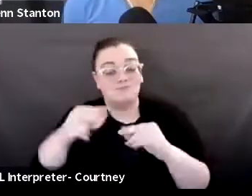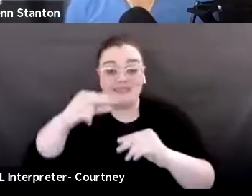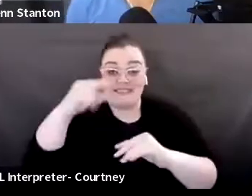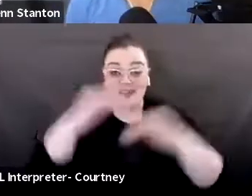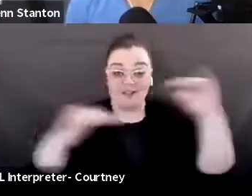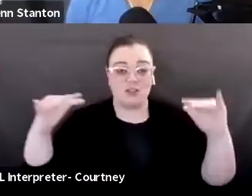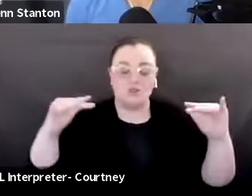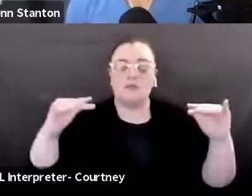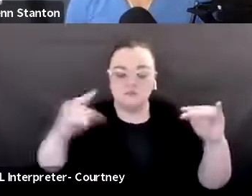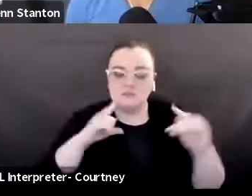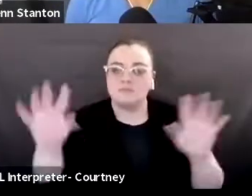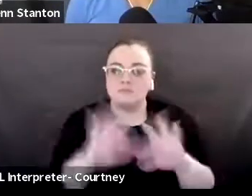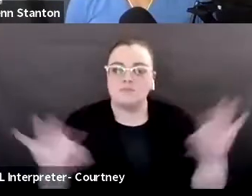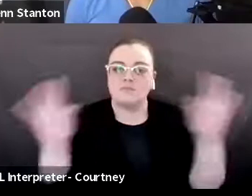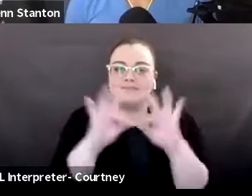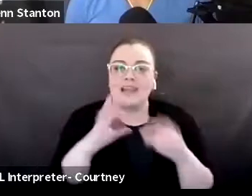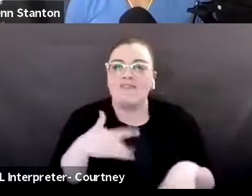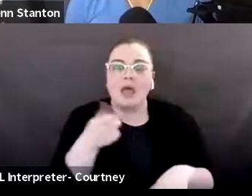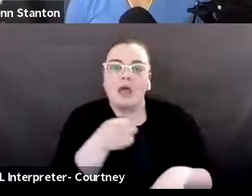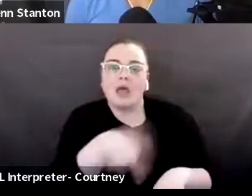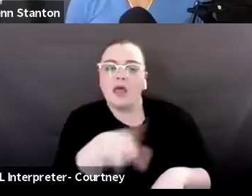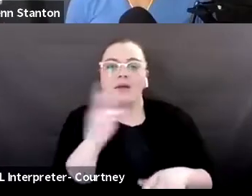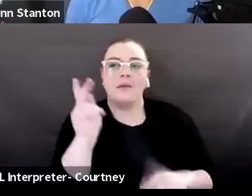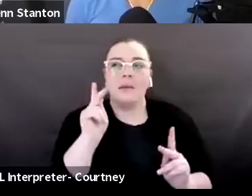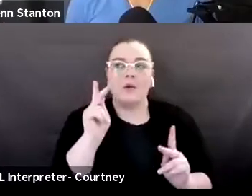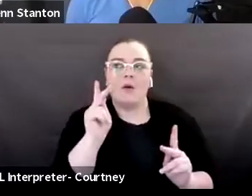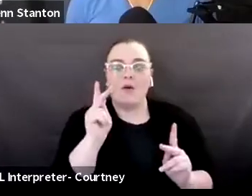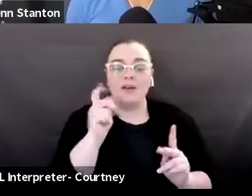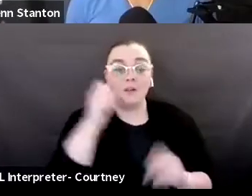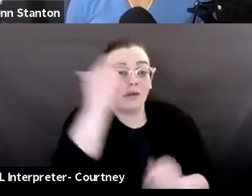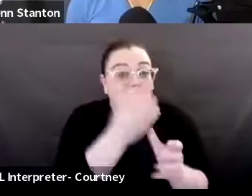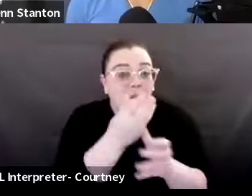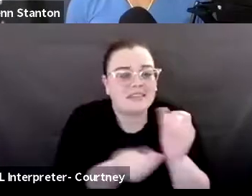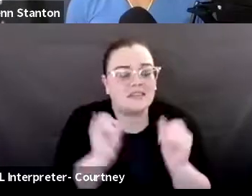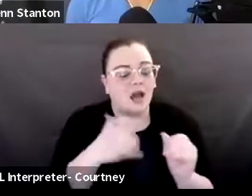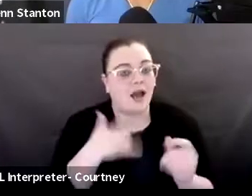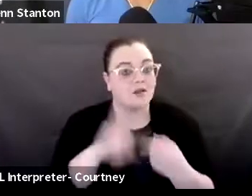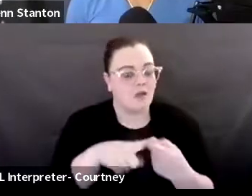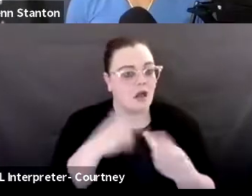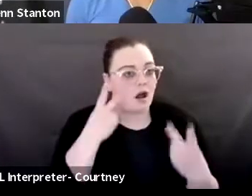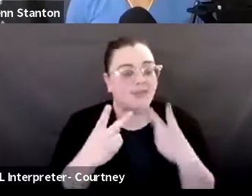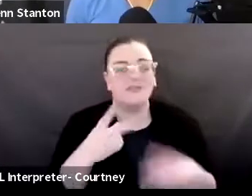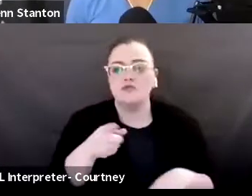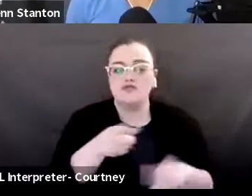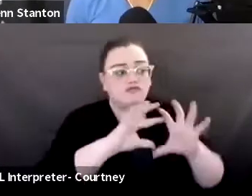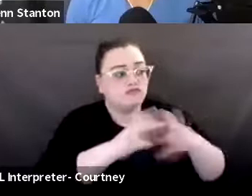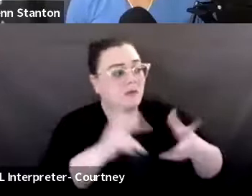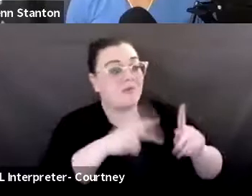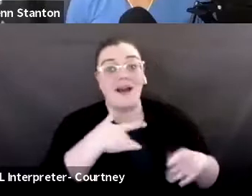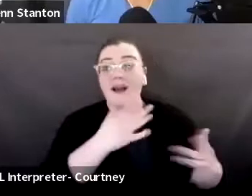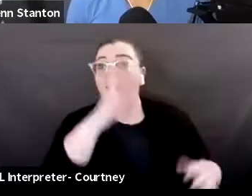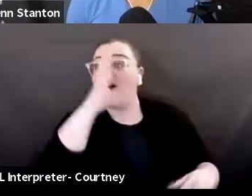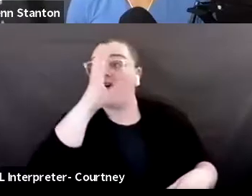is there's an appetite that people never realized that they had. There's a demographic that they forgot about, you know, and here we are.